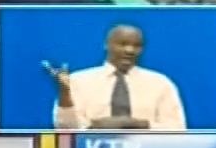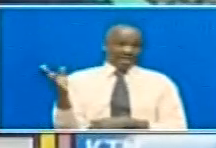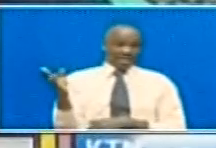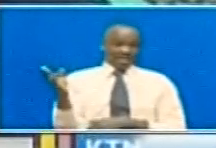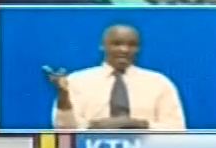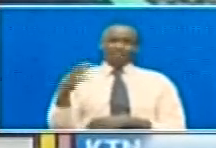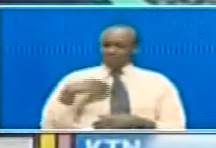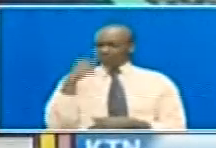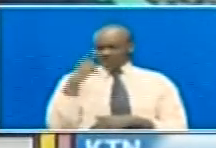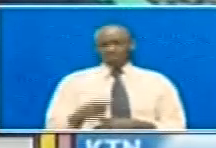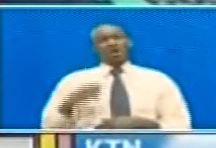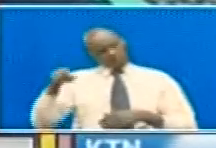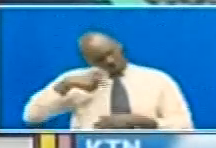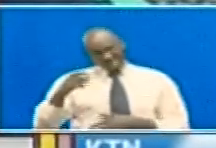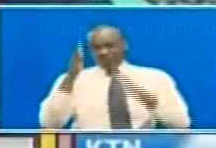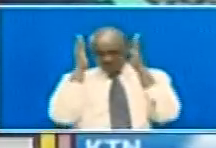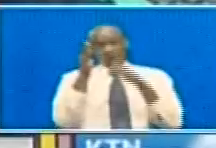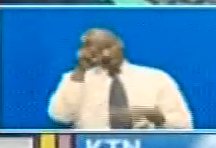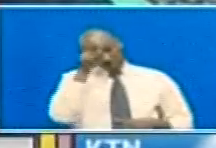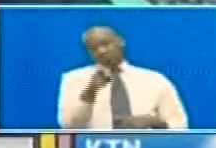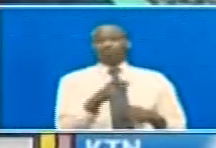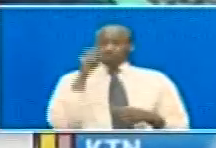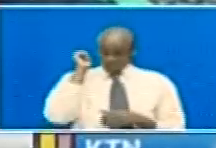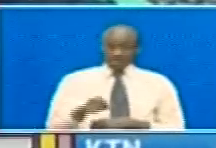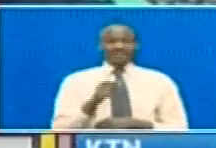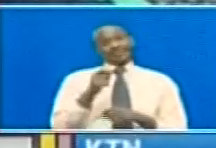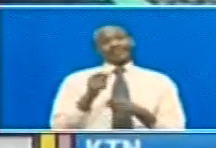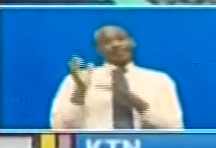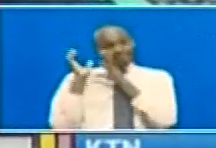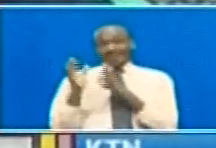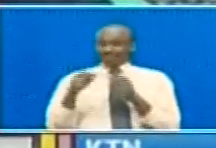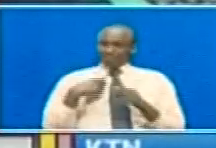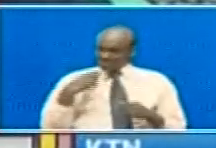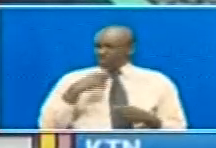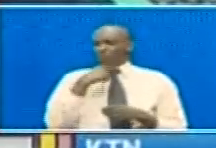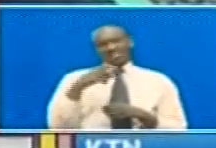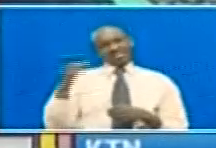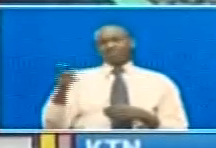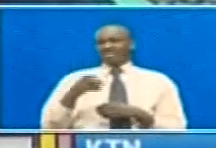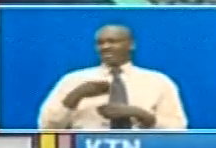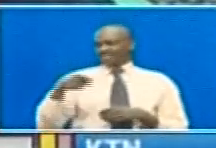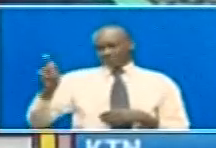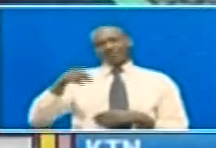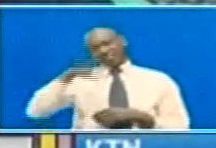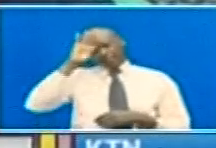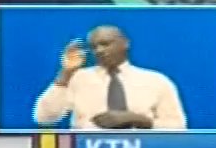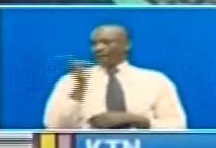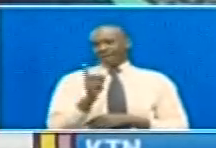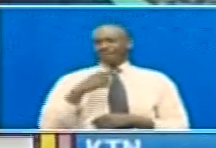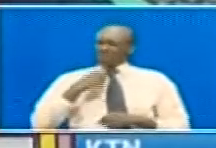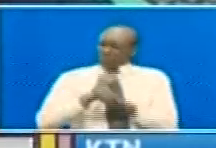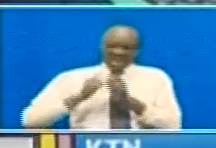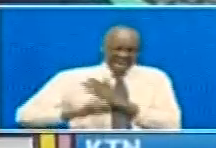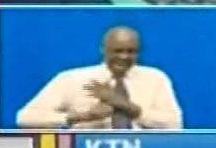Sana sana wananiambia mimi ukiwa wameniangalia. Kwa hiyo sitaki kuwa let down. Nangangana mazoezi kabisa